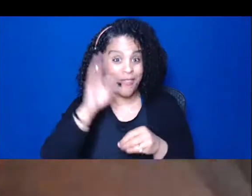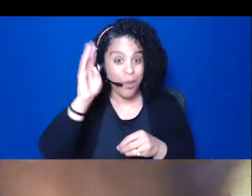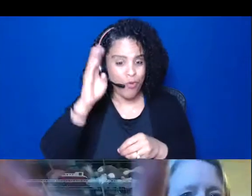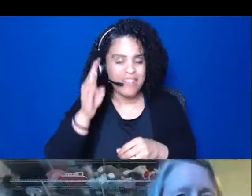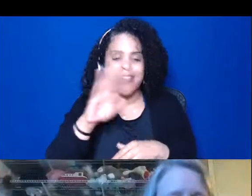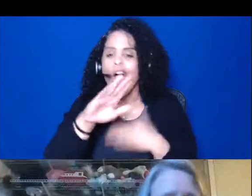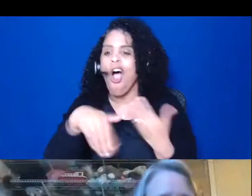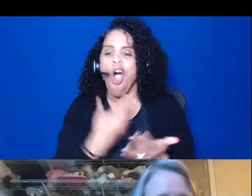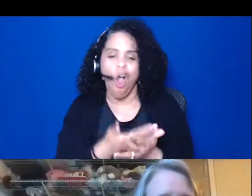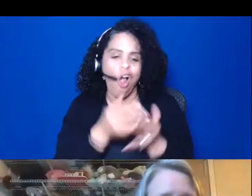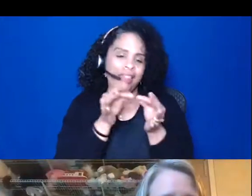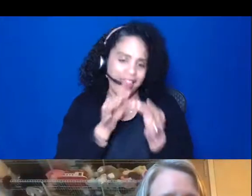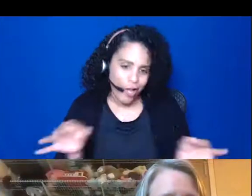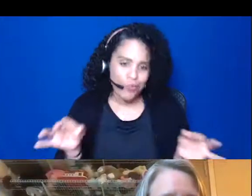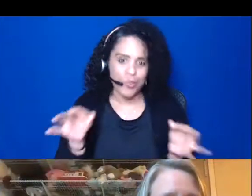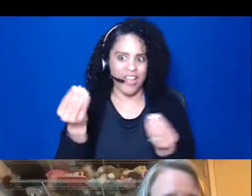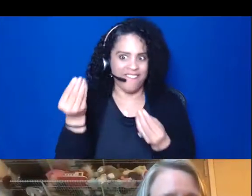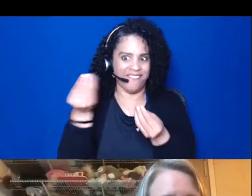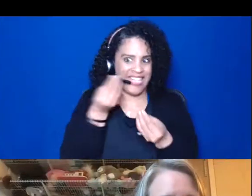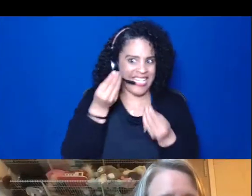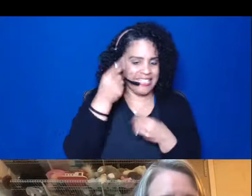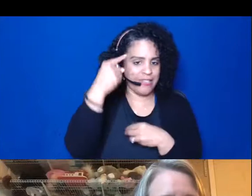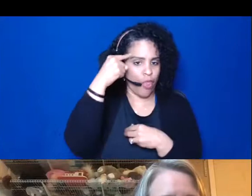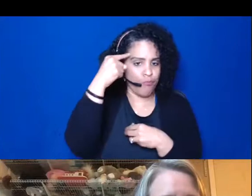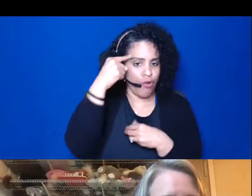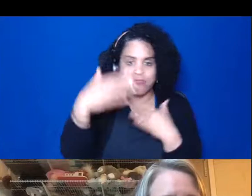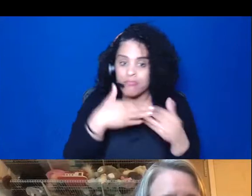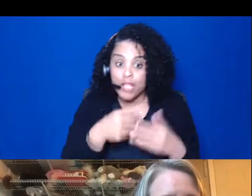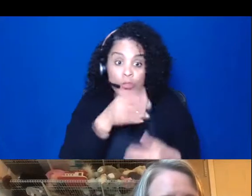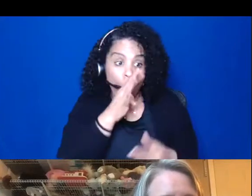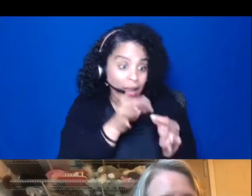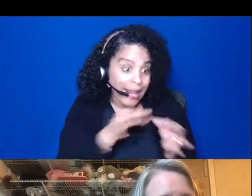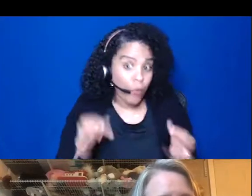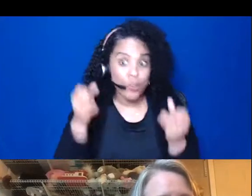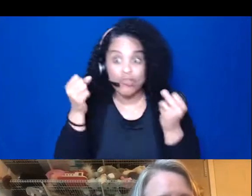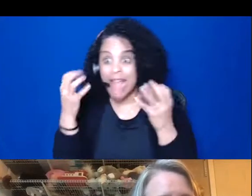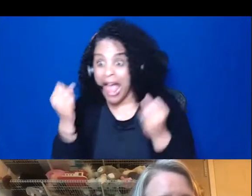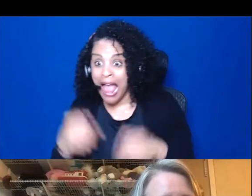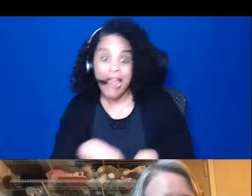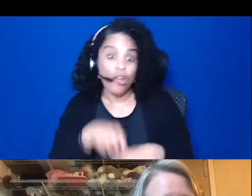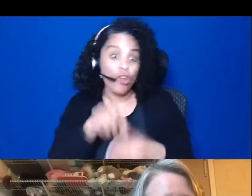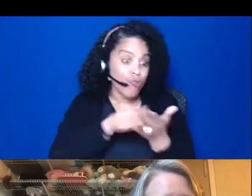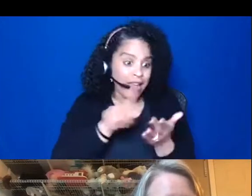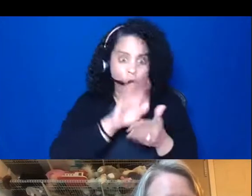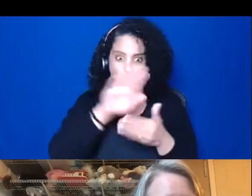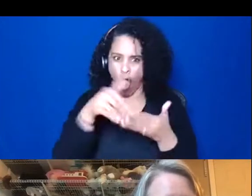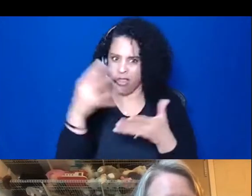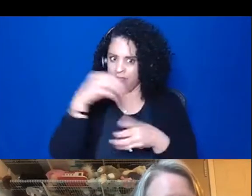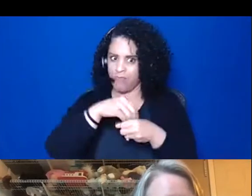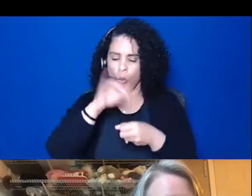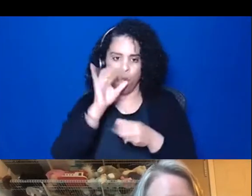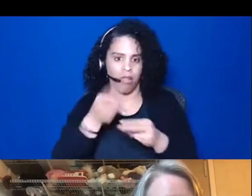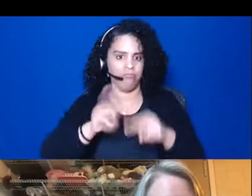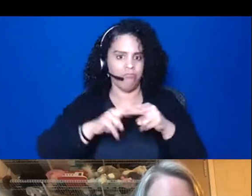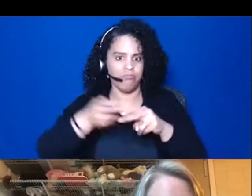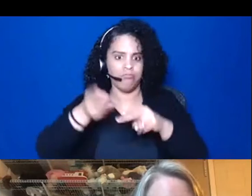all language feeds the brain, whether it's spoken, whether it's signed, whether it's written, all of that is going to build a